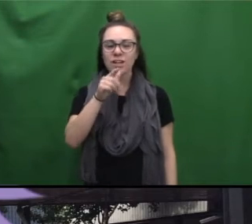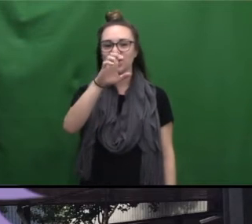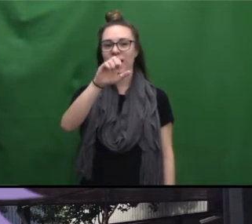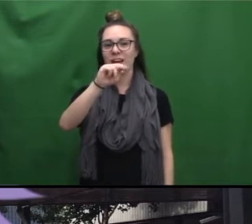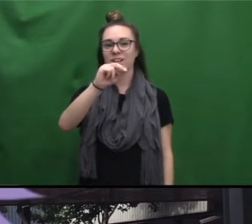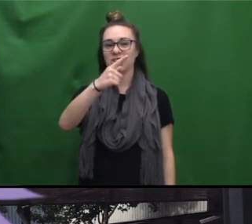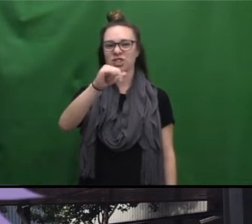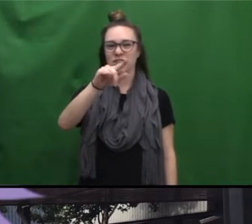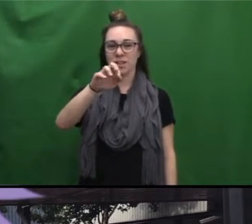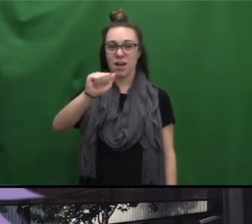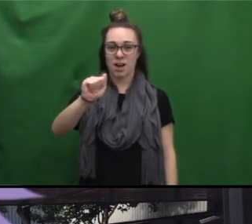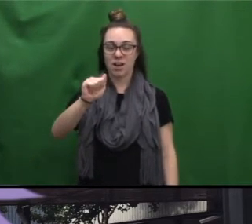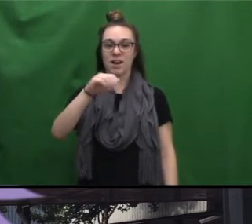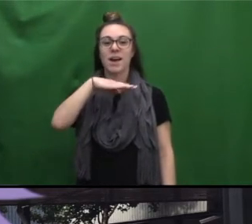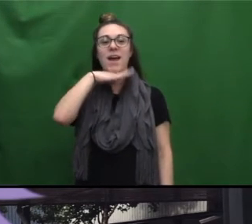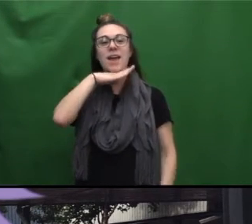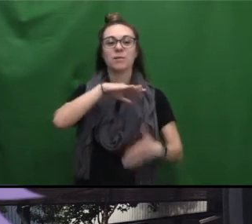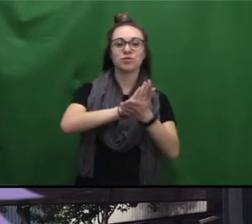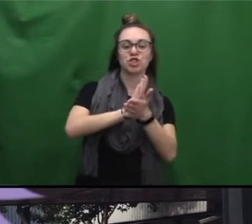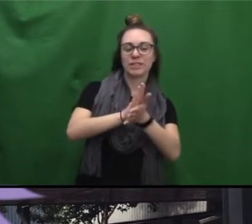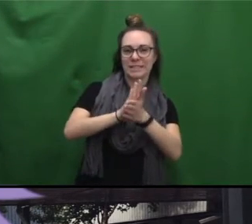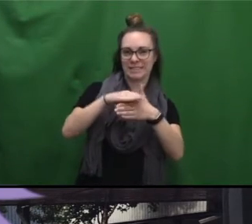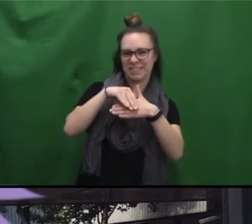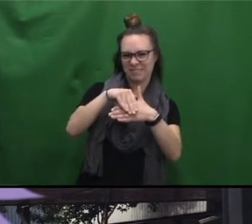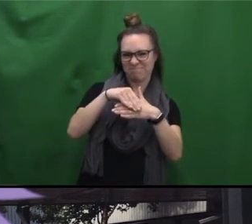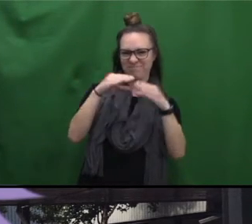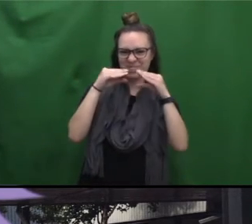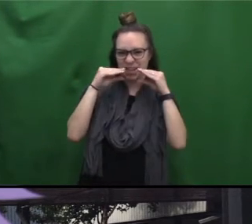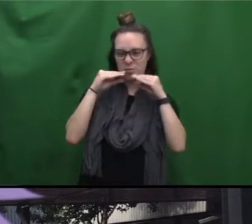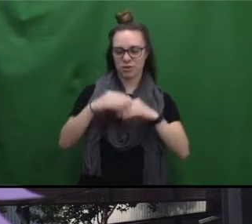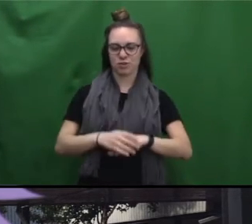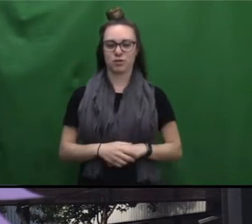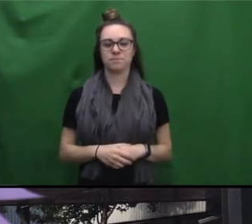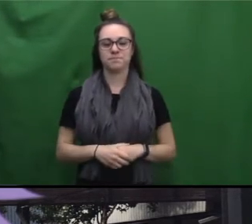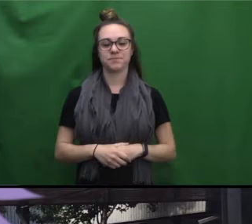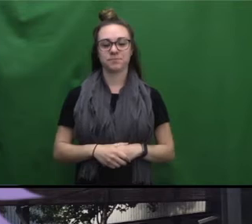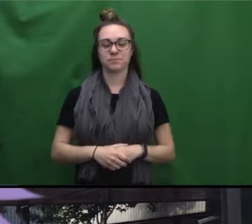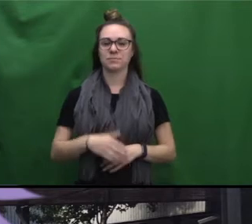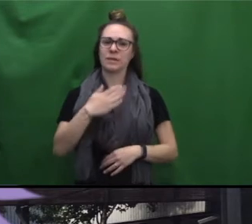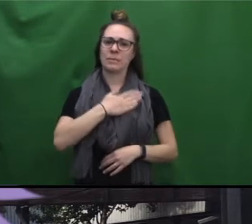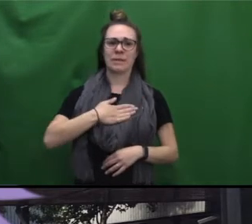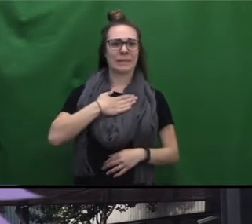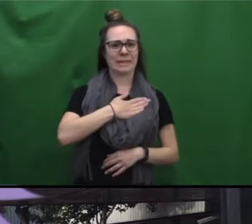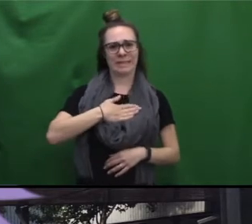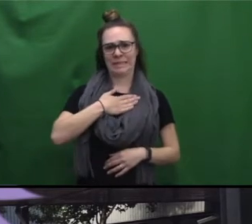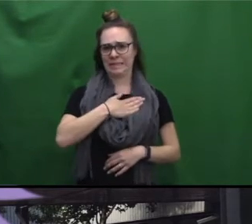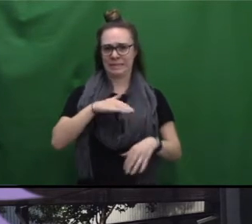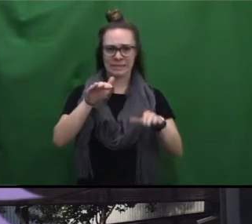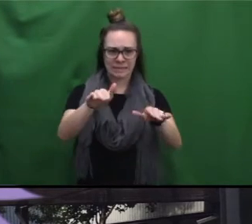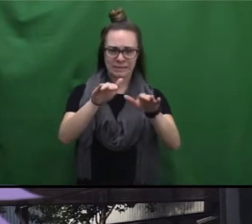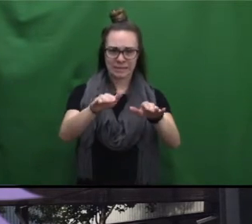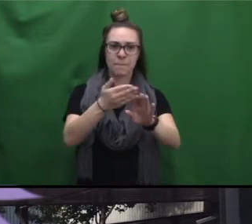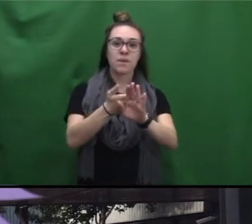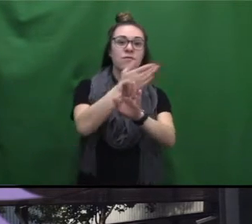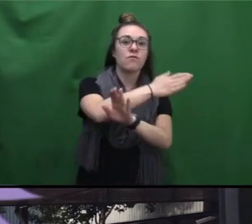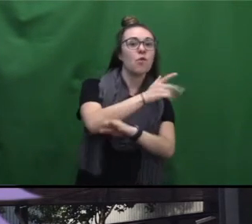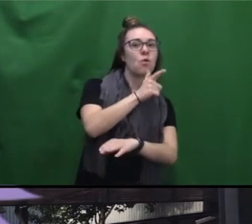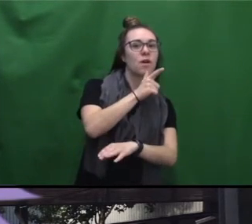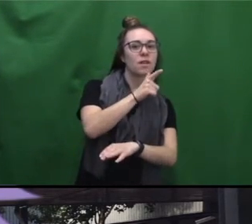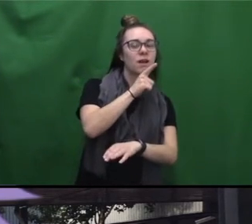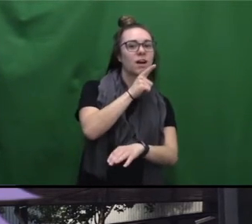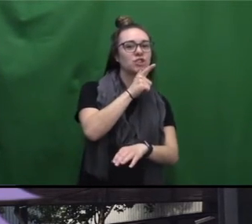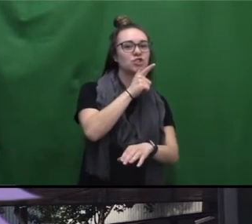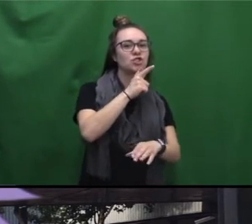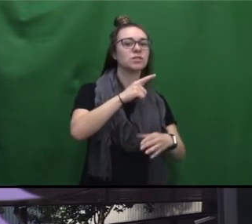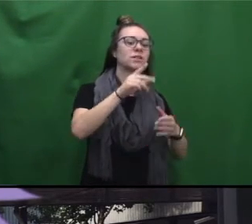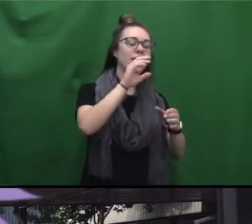Back Lobos, tomorrow's lunch is enchiladas and hot ham and cheese sandwiches, and breakfast is peach cobbler. Lobos, please, please, go into the cafeteria before